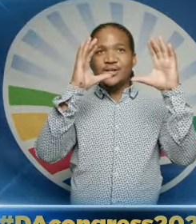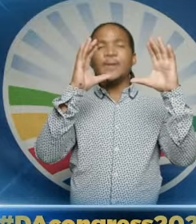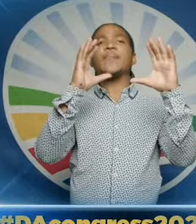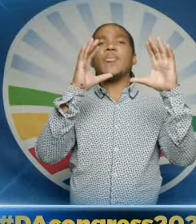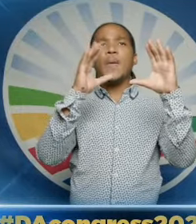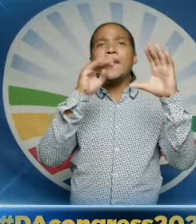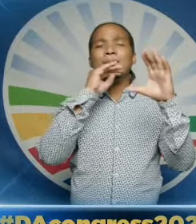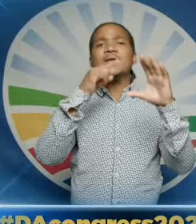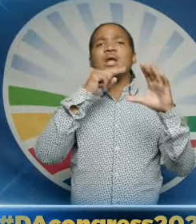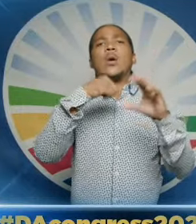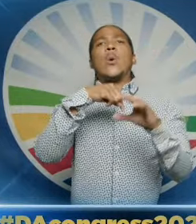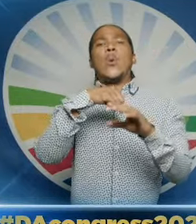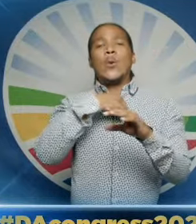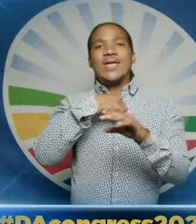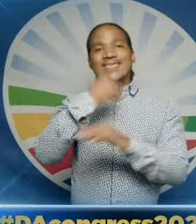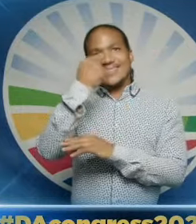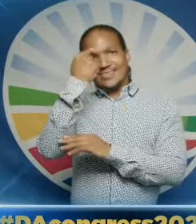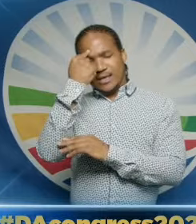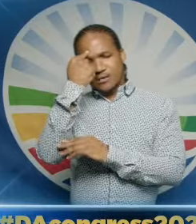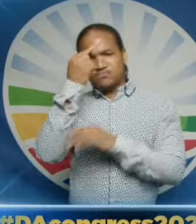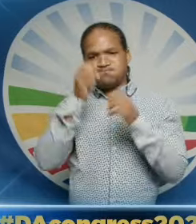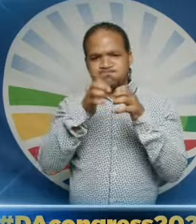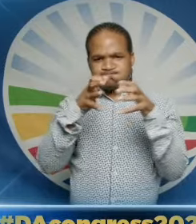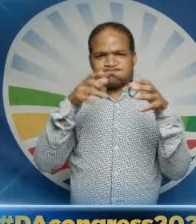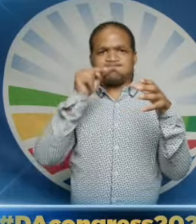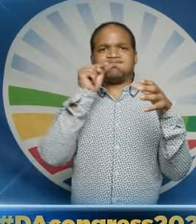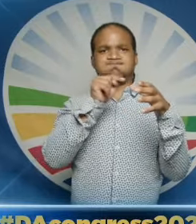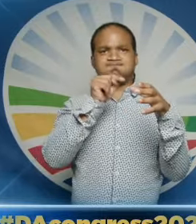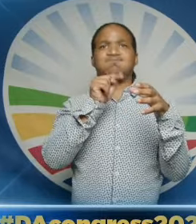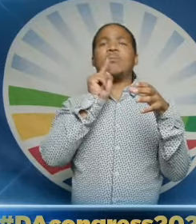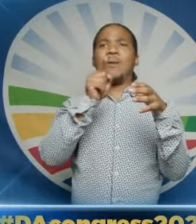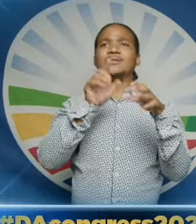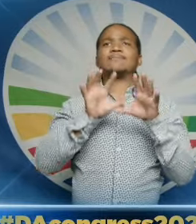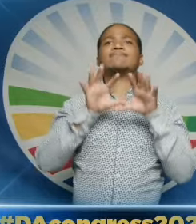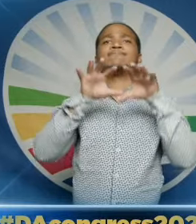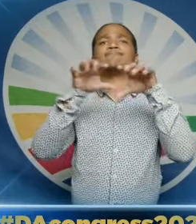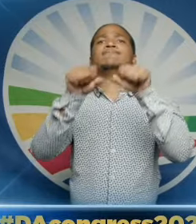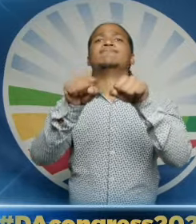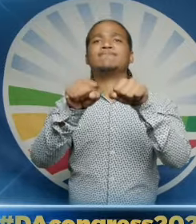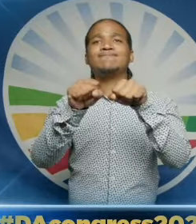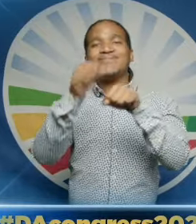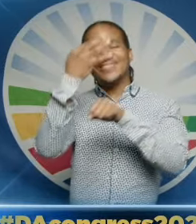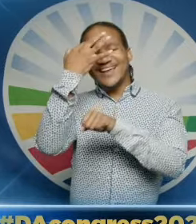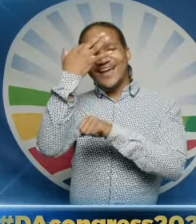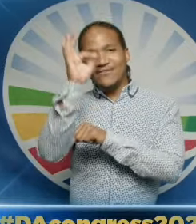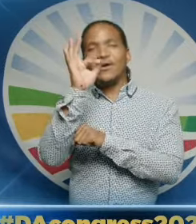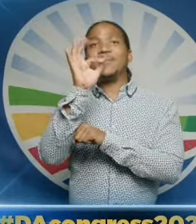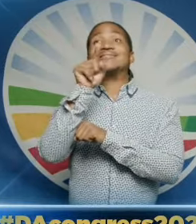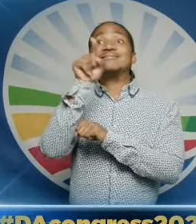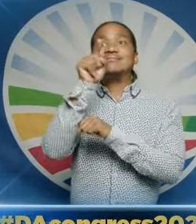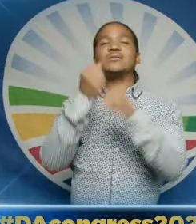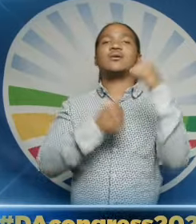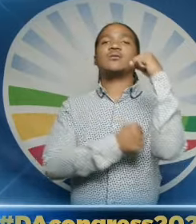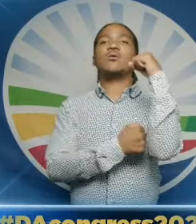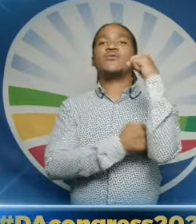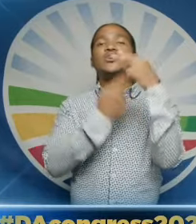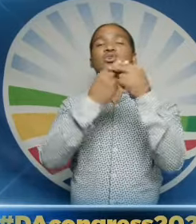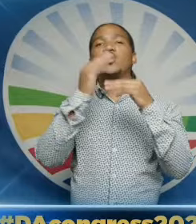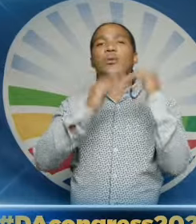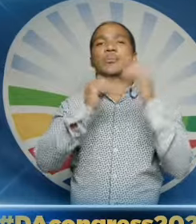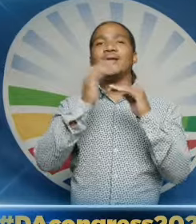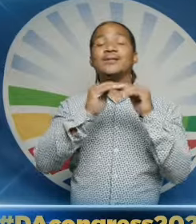the center of that majority that will be taking over the government in union buildings. And I think that's the most important thing.